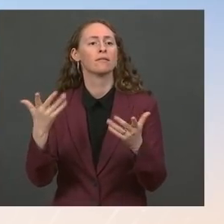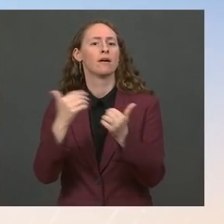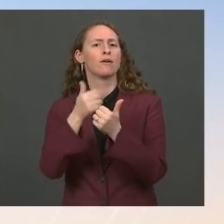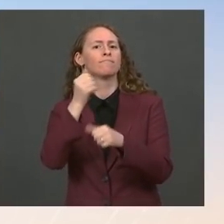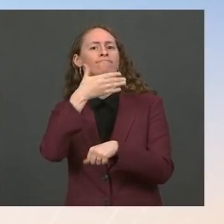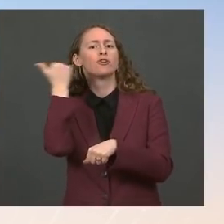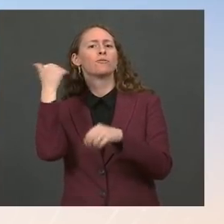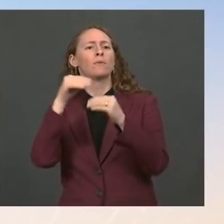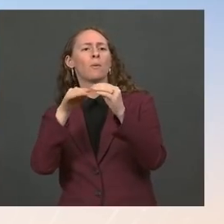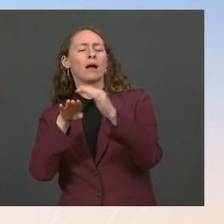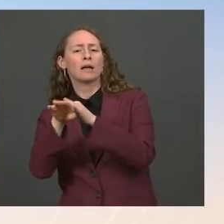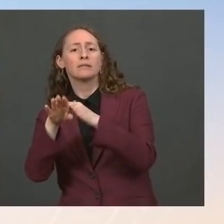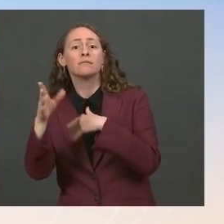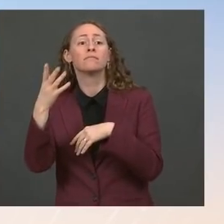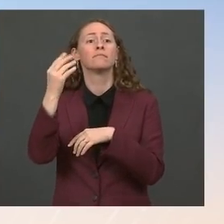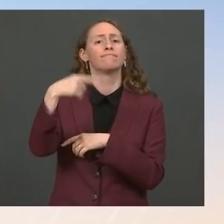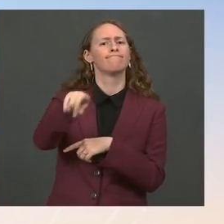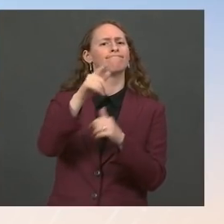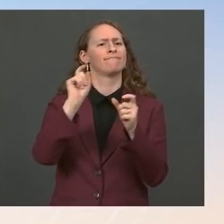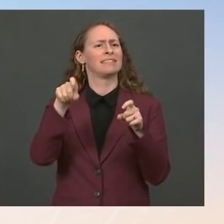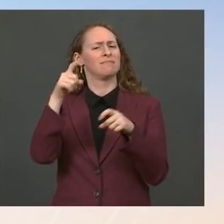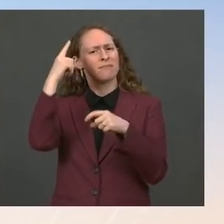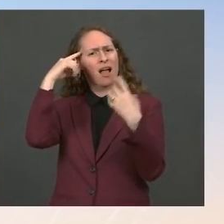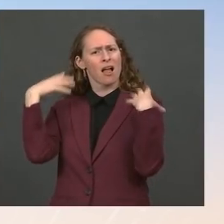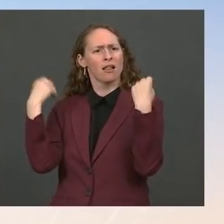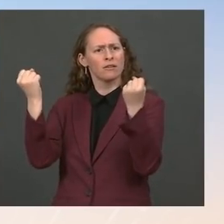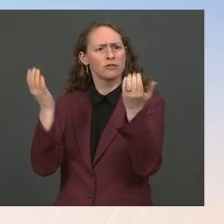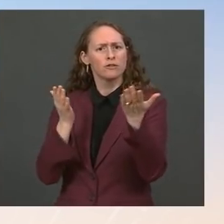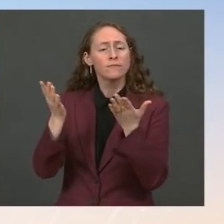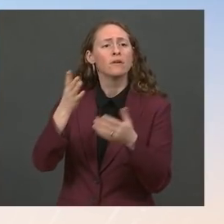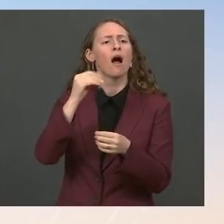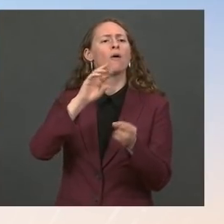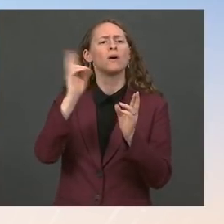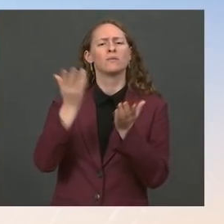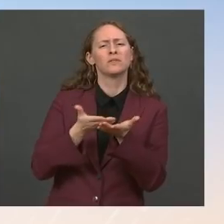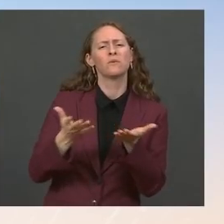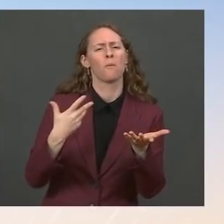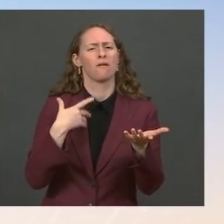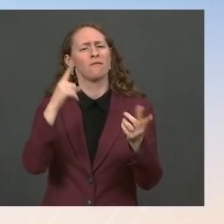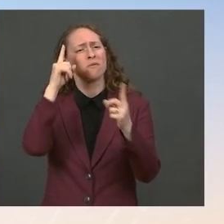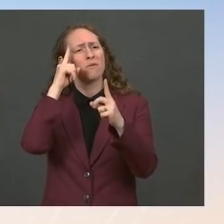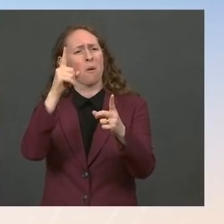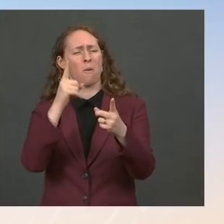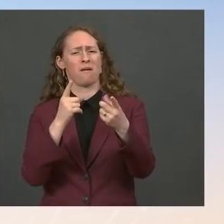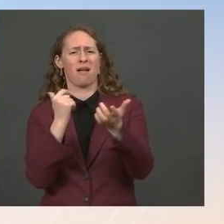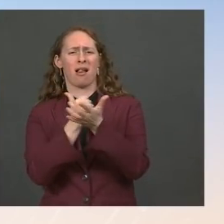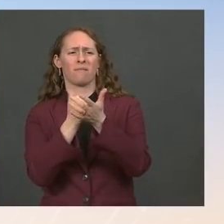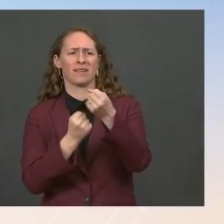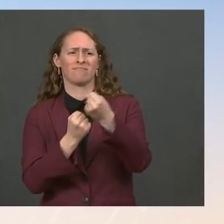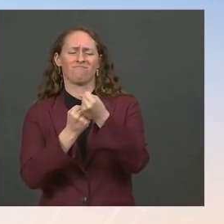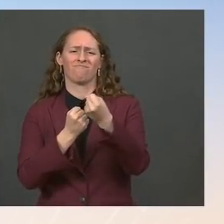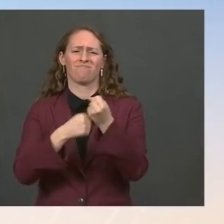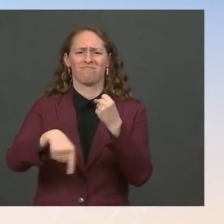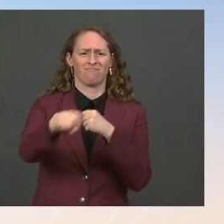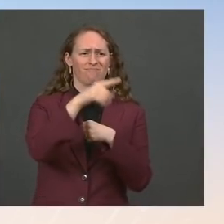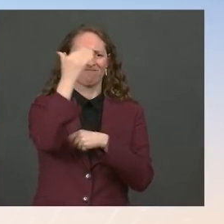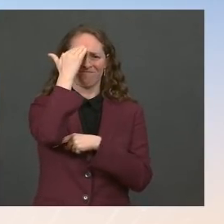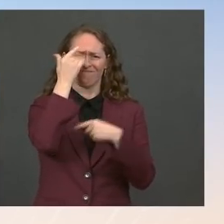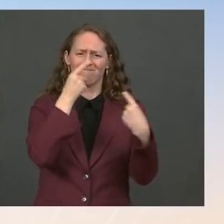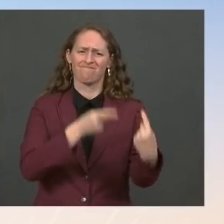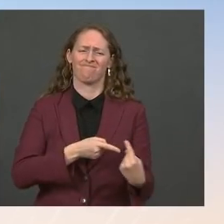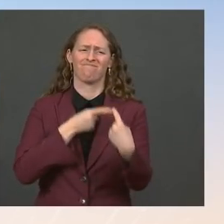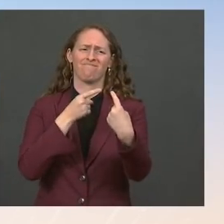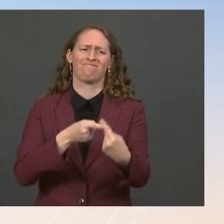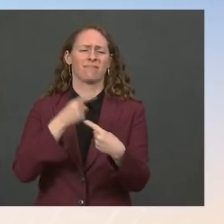substance use conditions, including new resources to address youth mental health challenges. These actions include investing in direct service programs. The